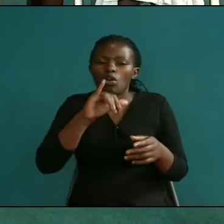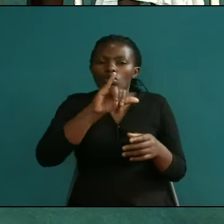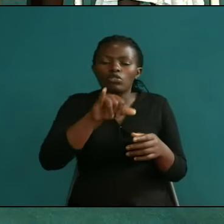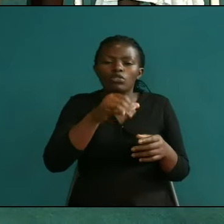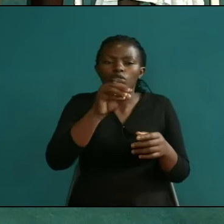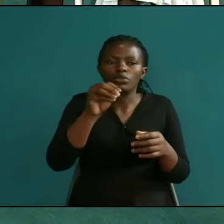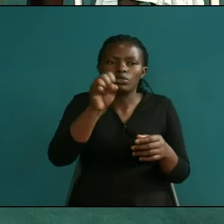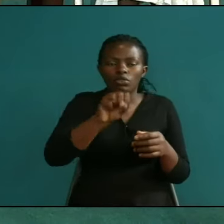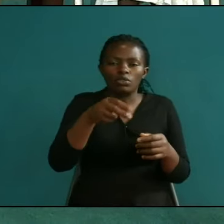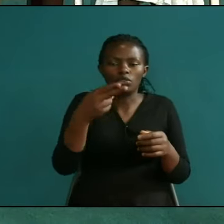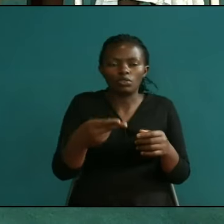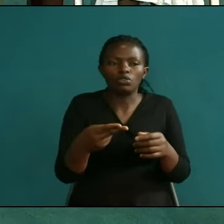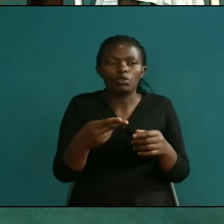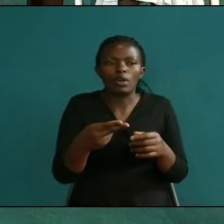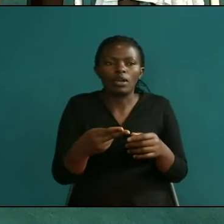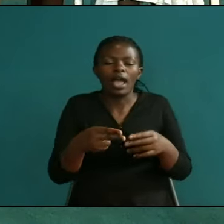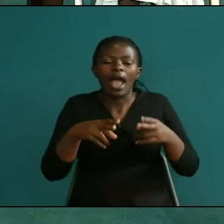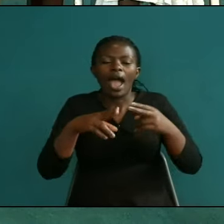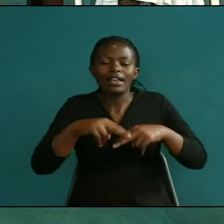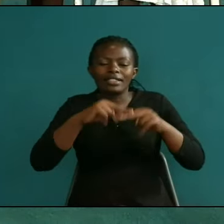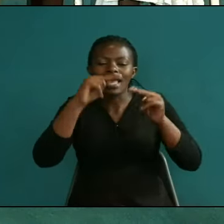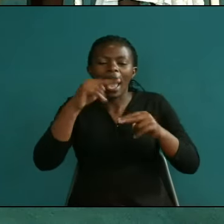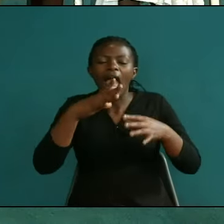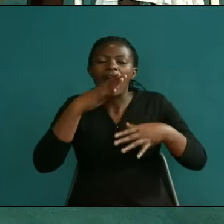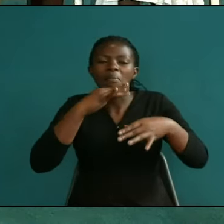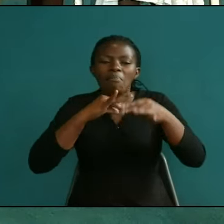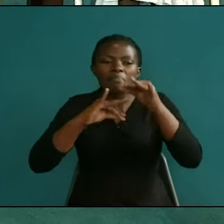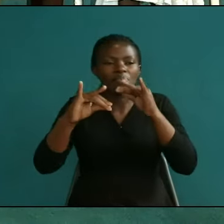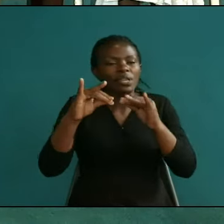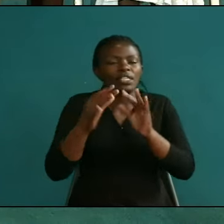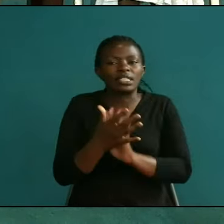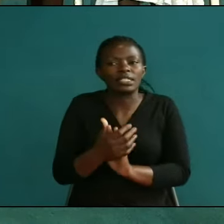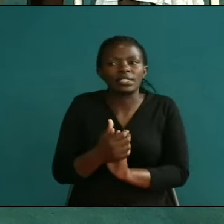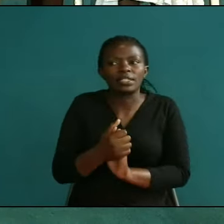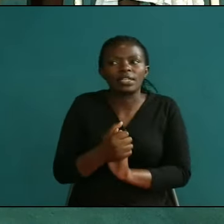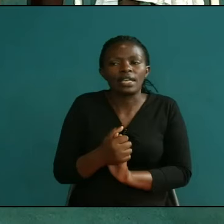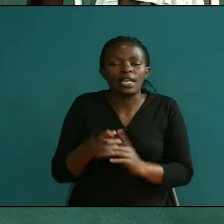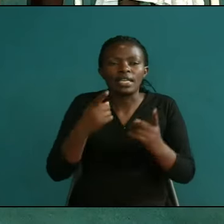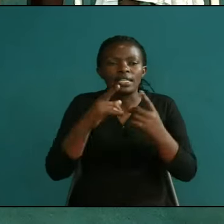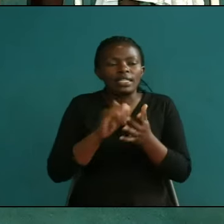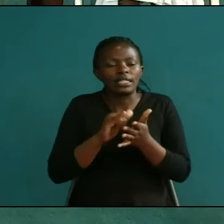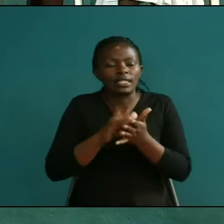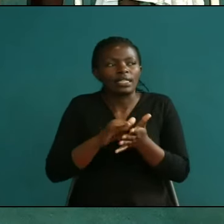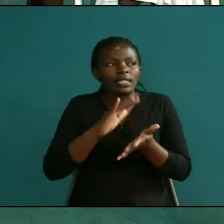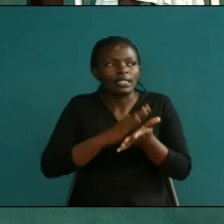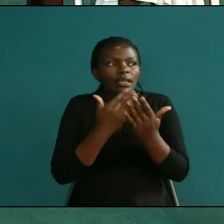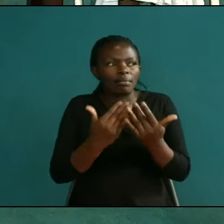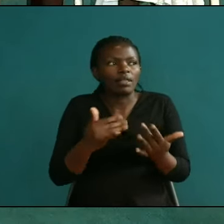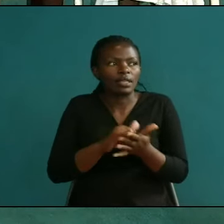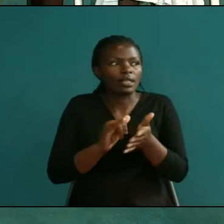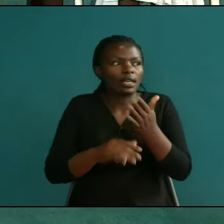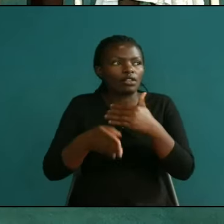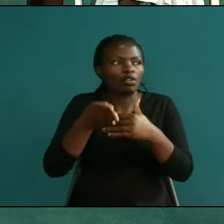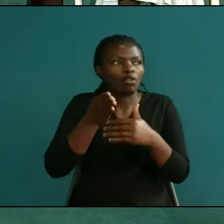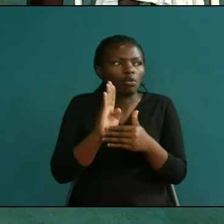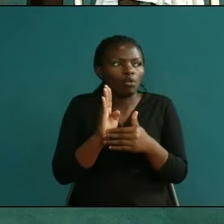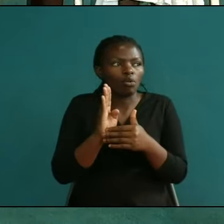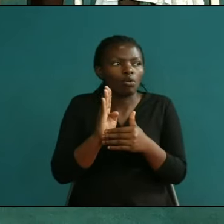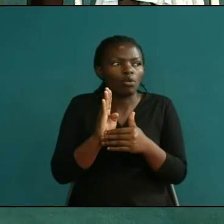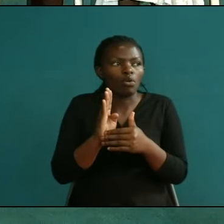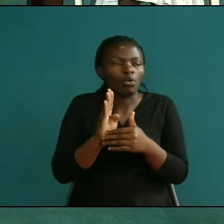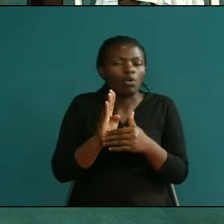in filthy, tattered clothes, as I had said, something that God would never tolerate. Joshua's manner of